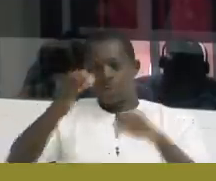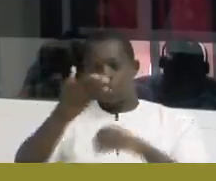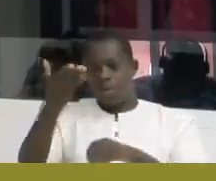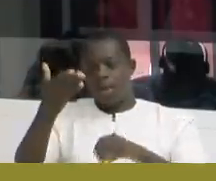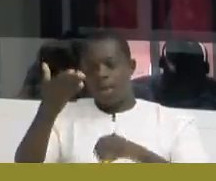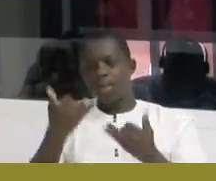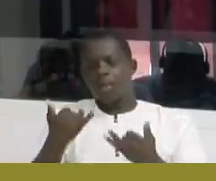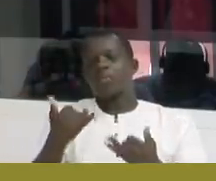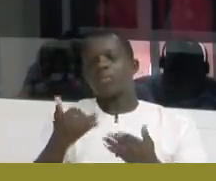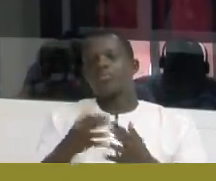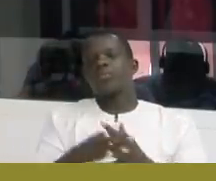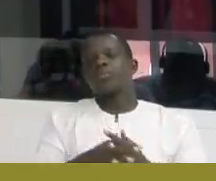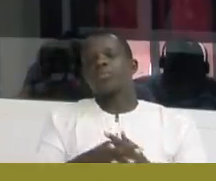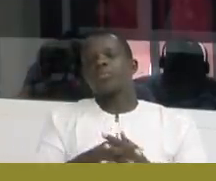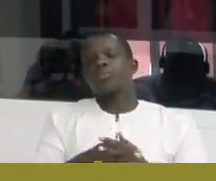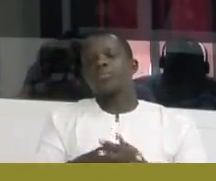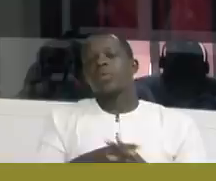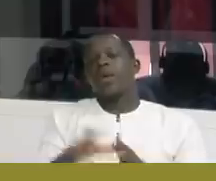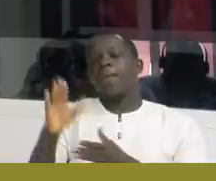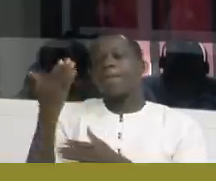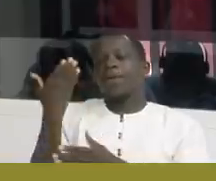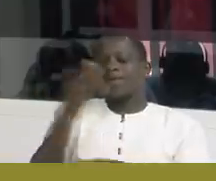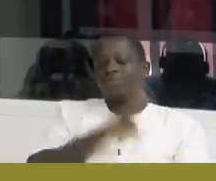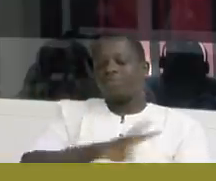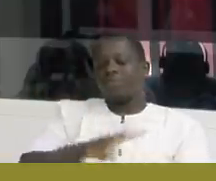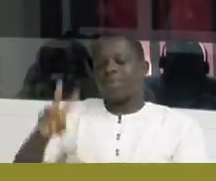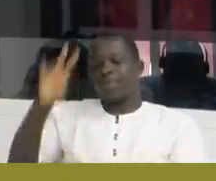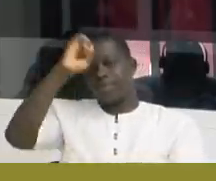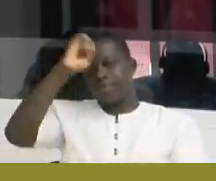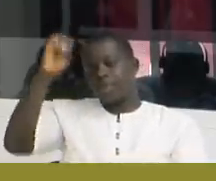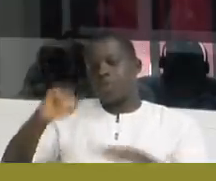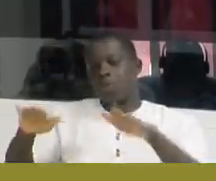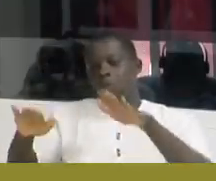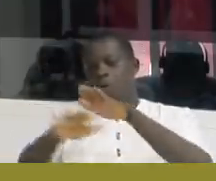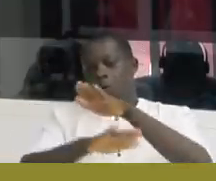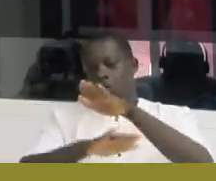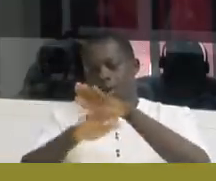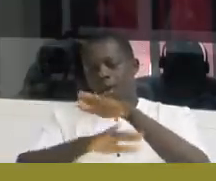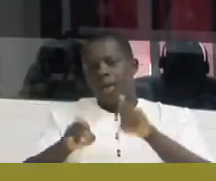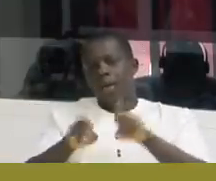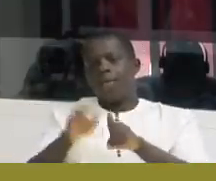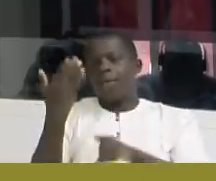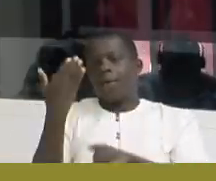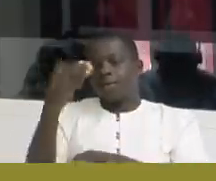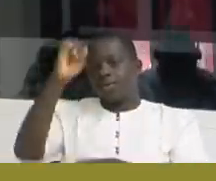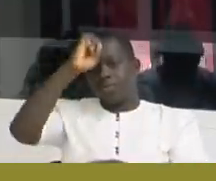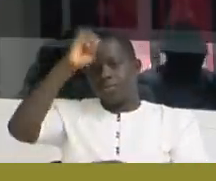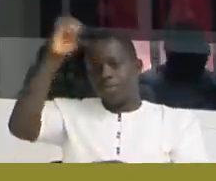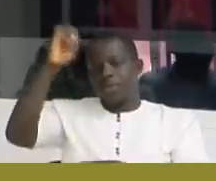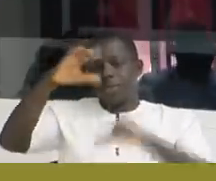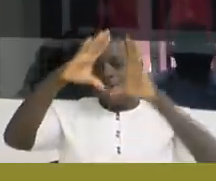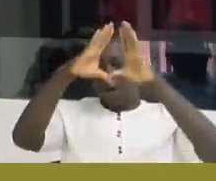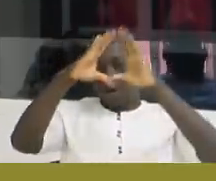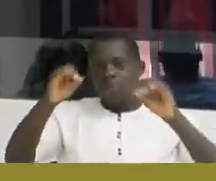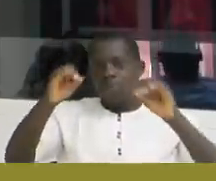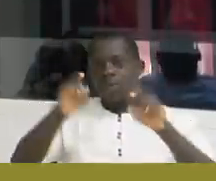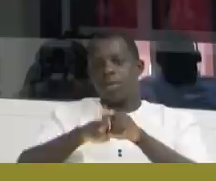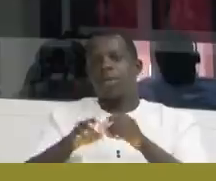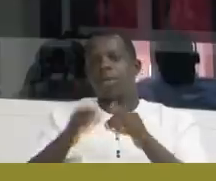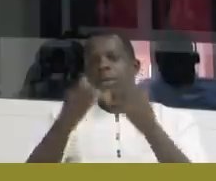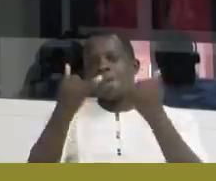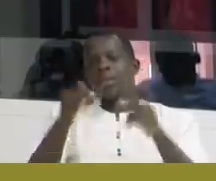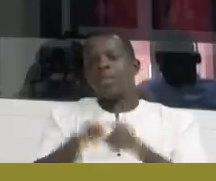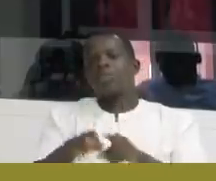and the former vice president's office is directly underneath the former president's office, and they share the